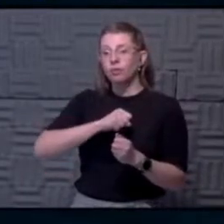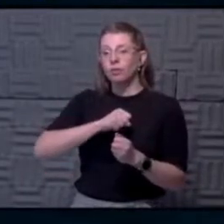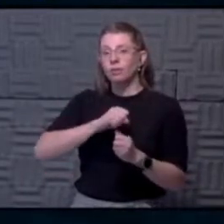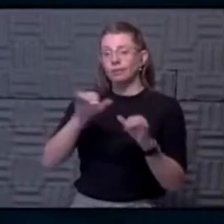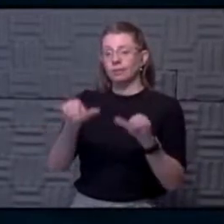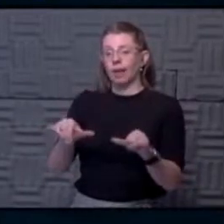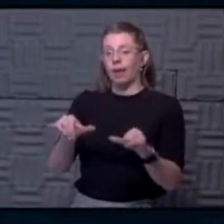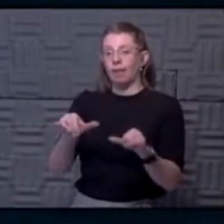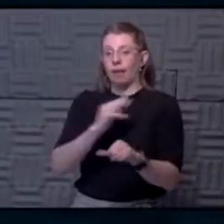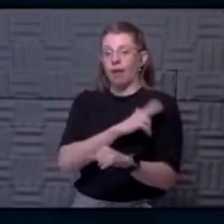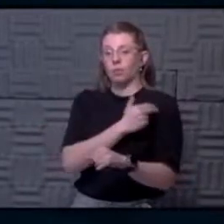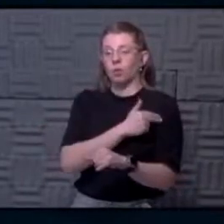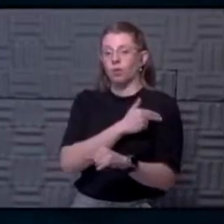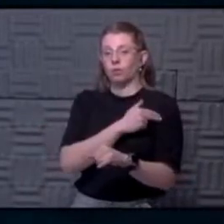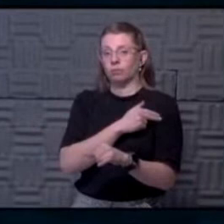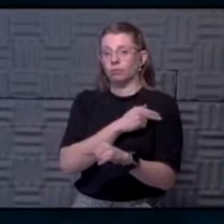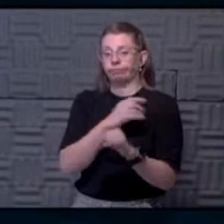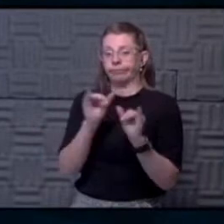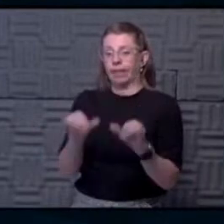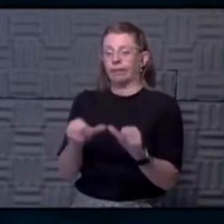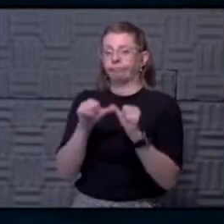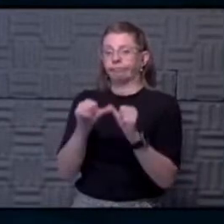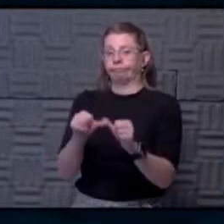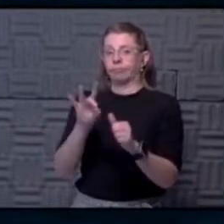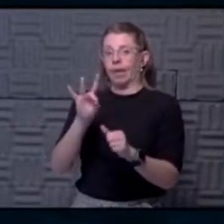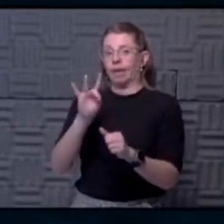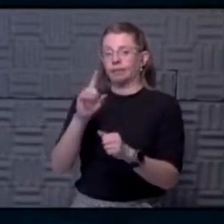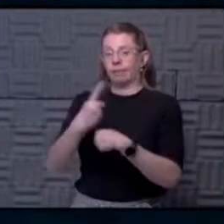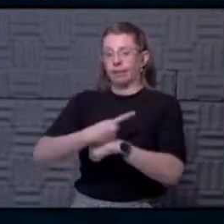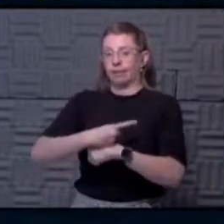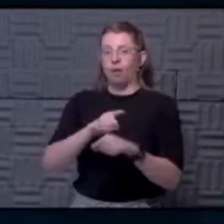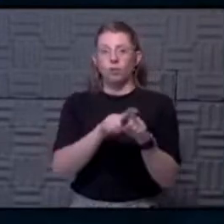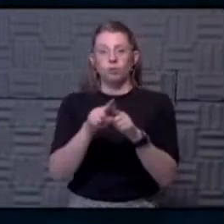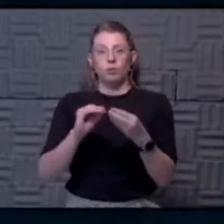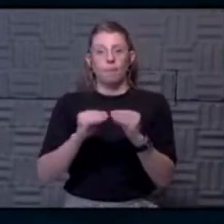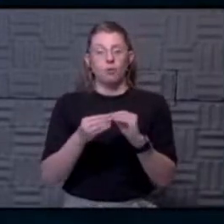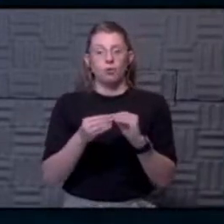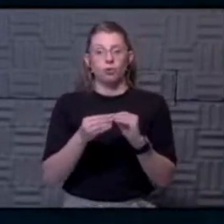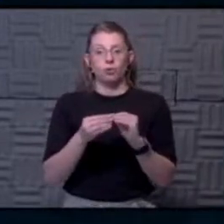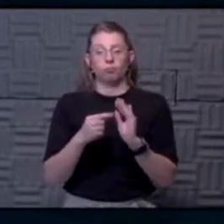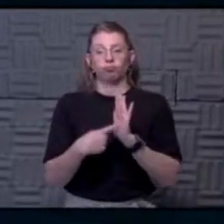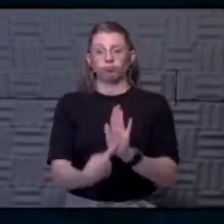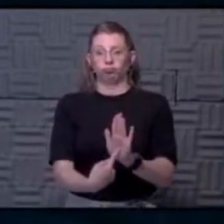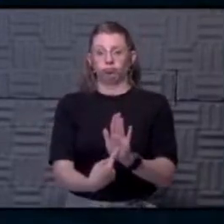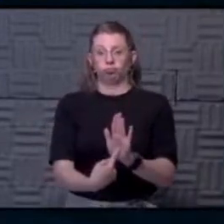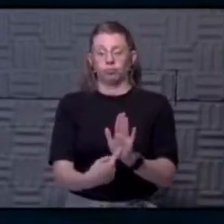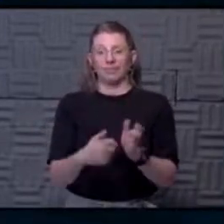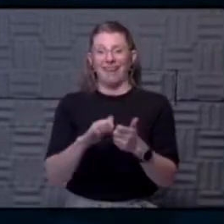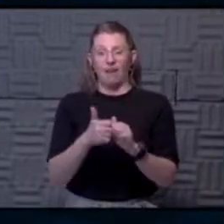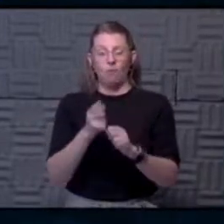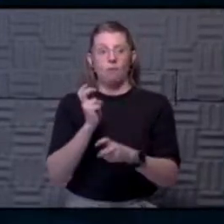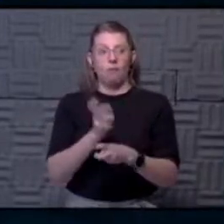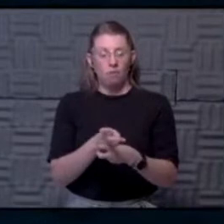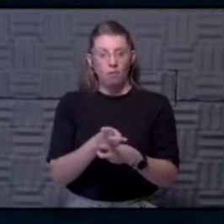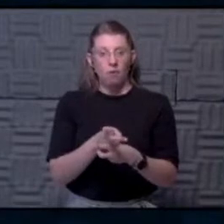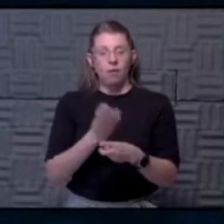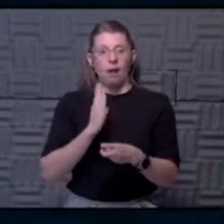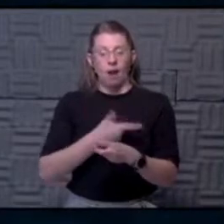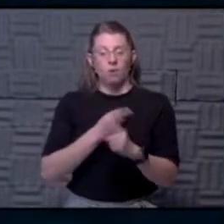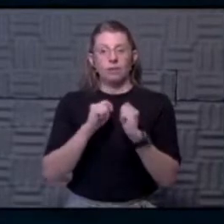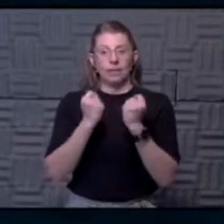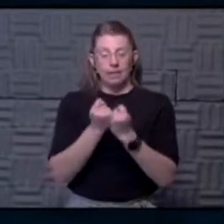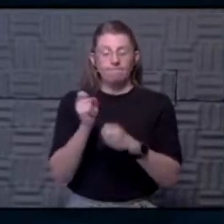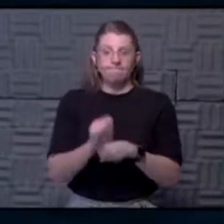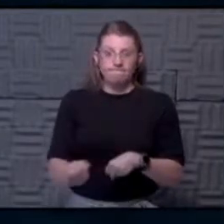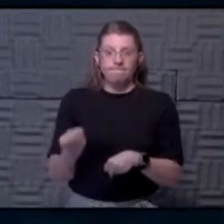in the hospital 8 days. But there are also some numbers that talk about how hard our teams